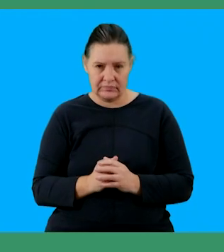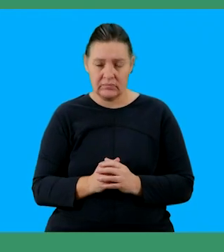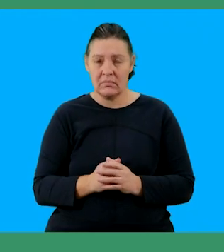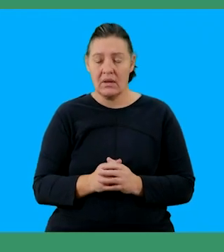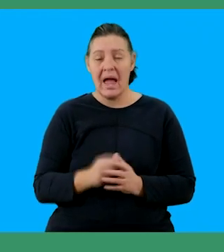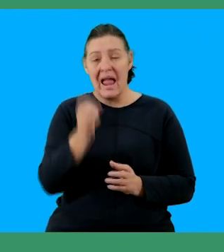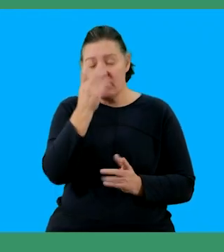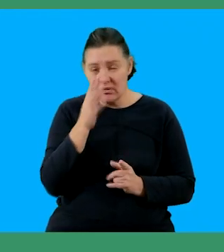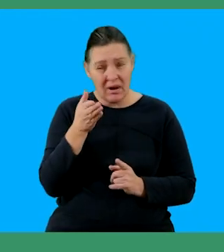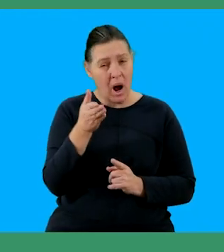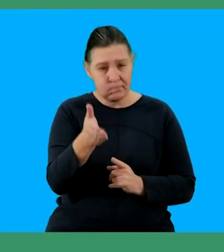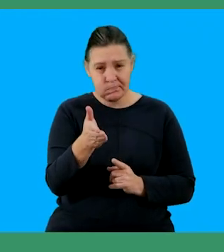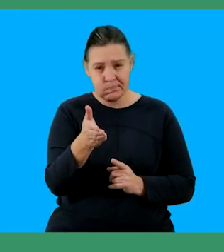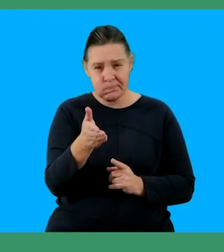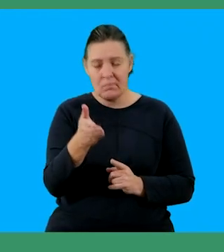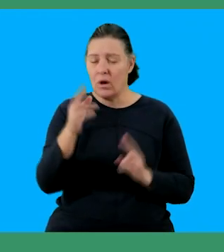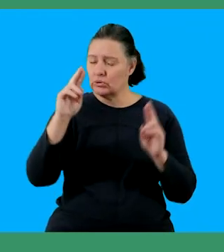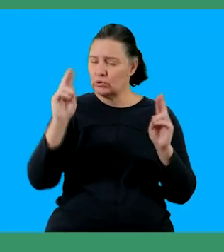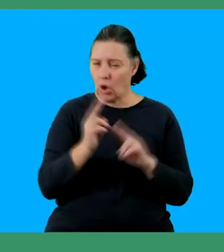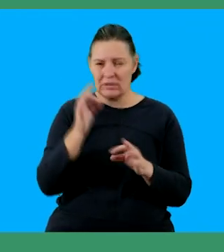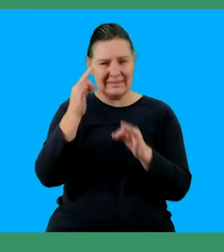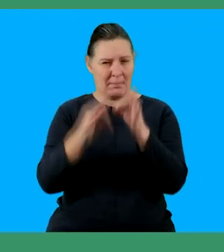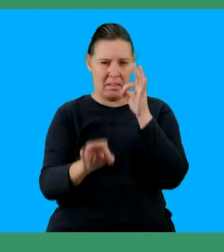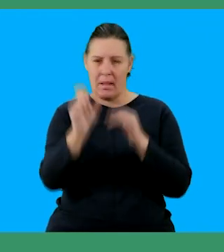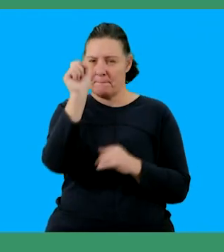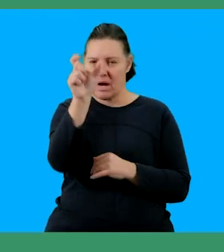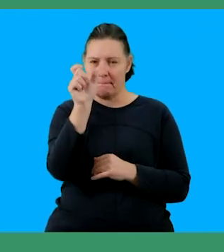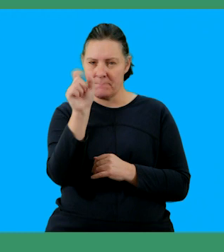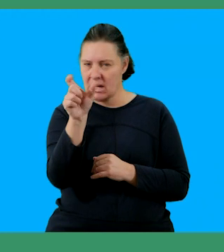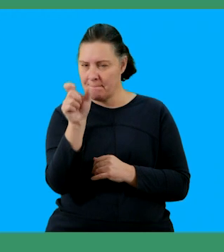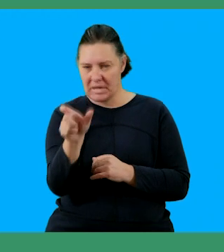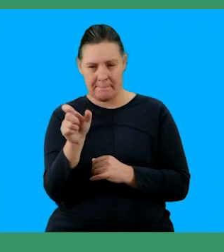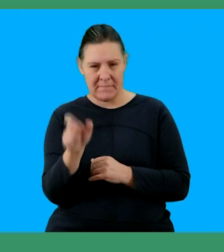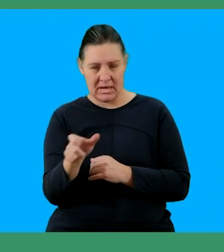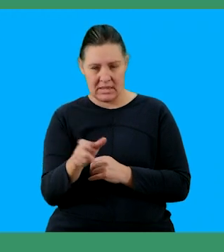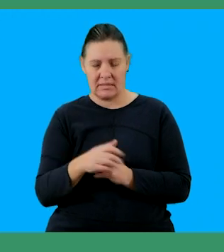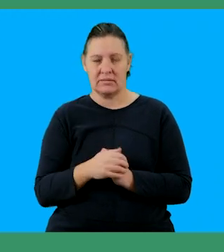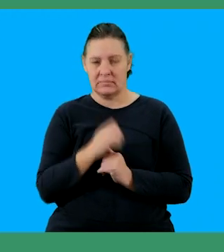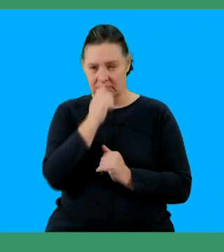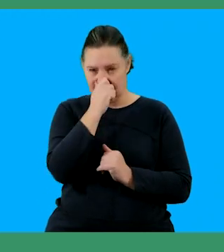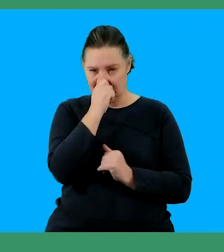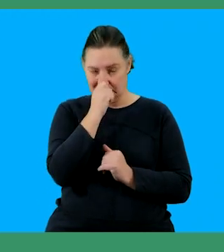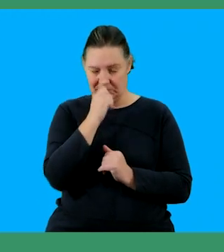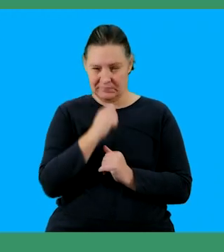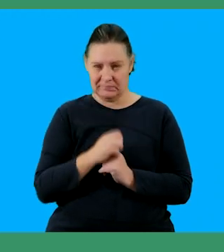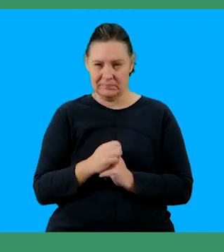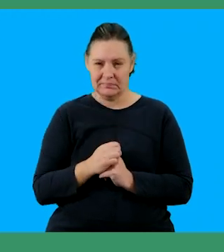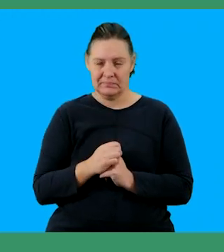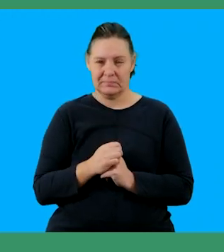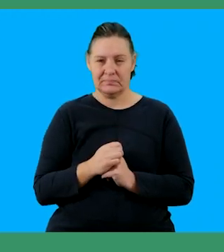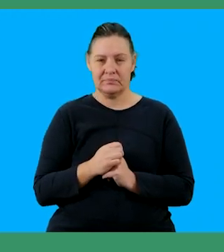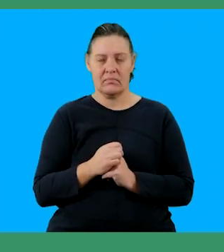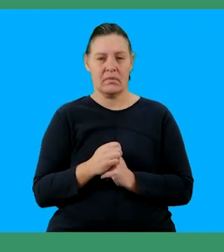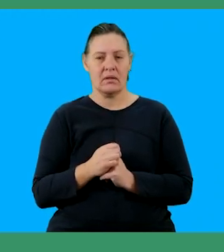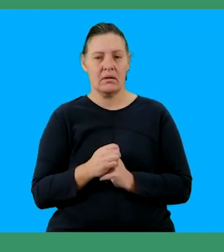the information on the transparency short and simple. So the information on the transparency has to be short and